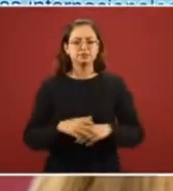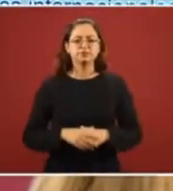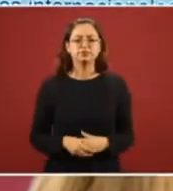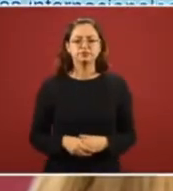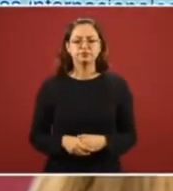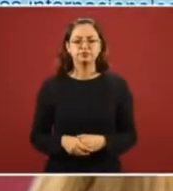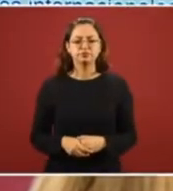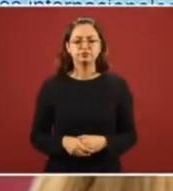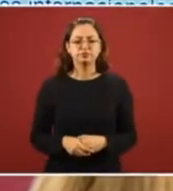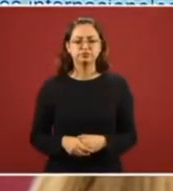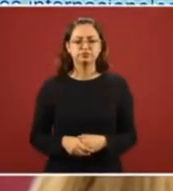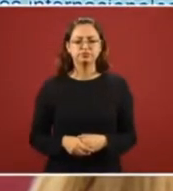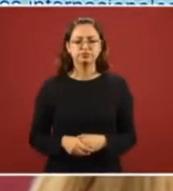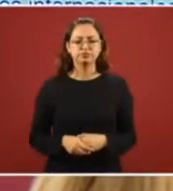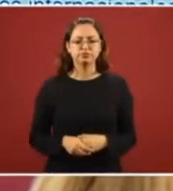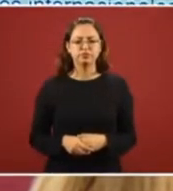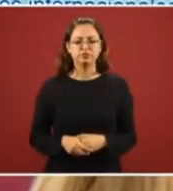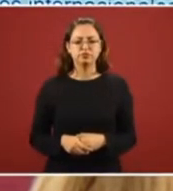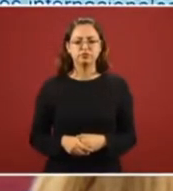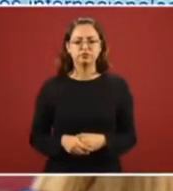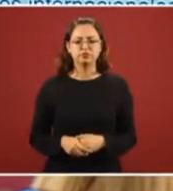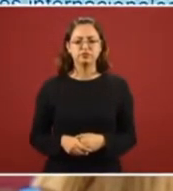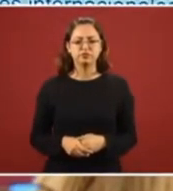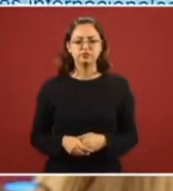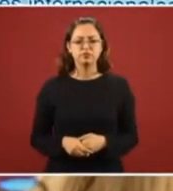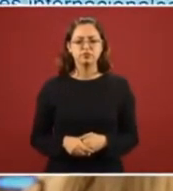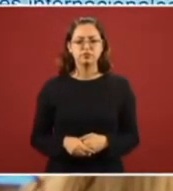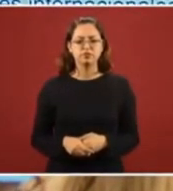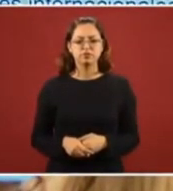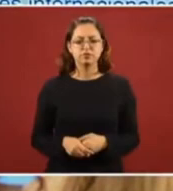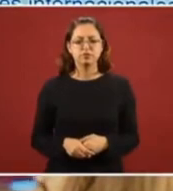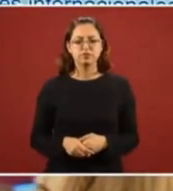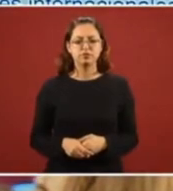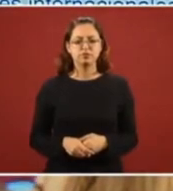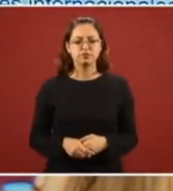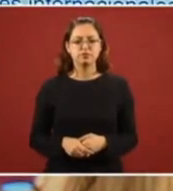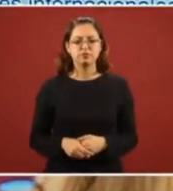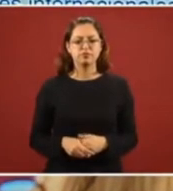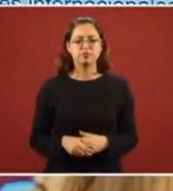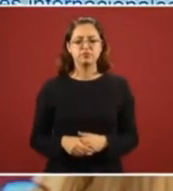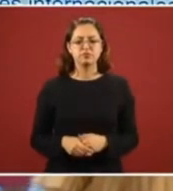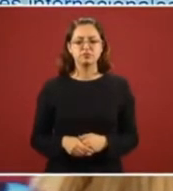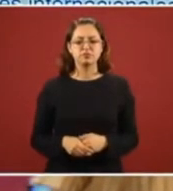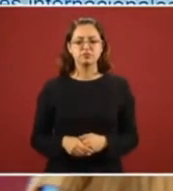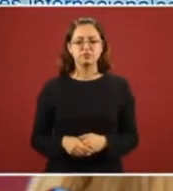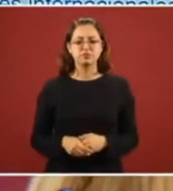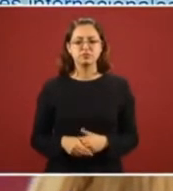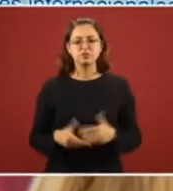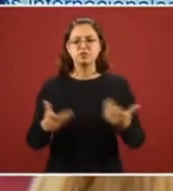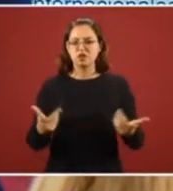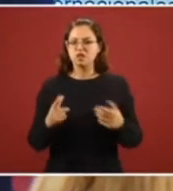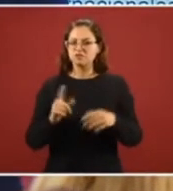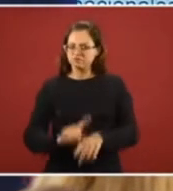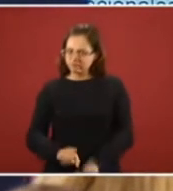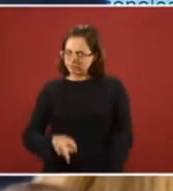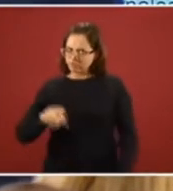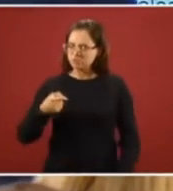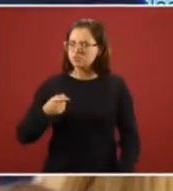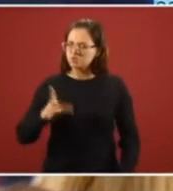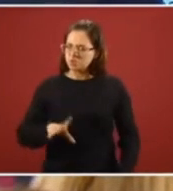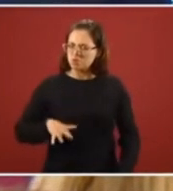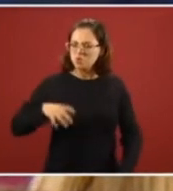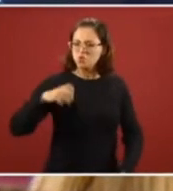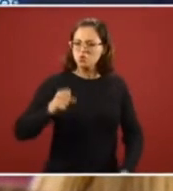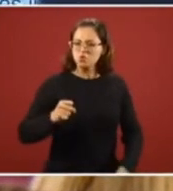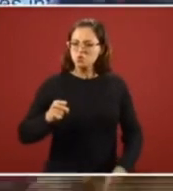la proscripción de la amenaza o el uso de la fuerza